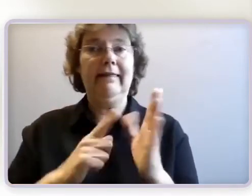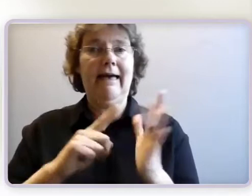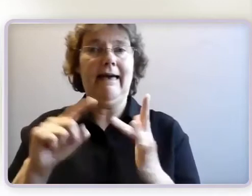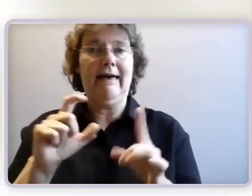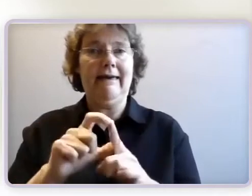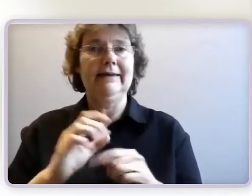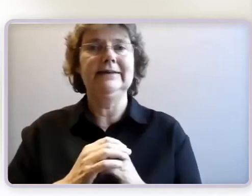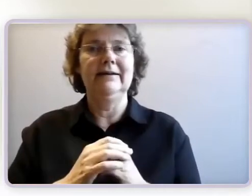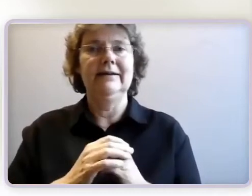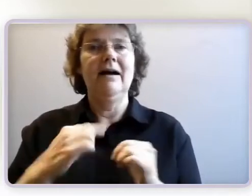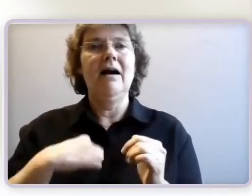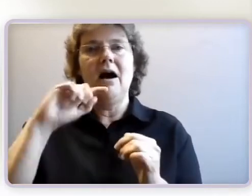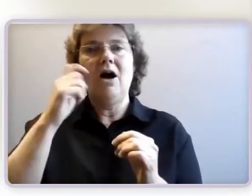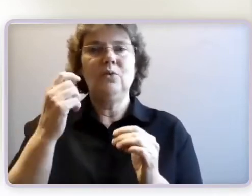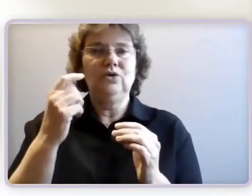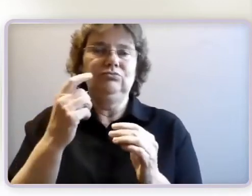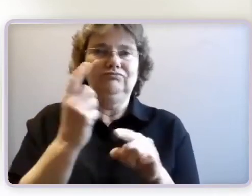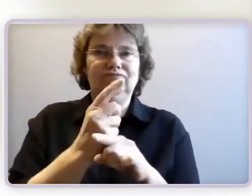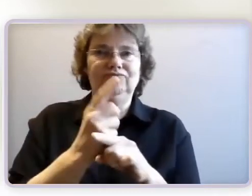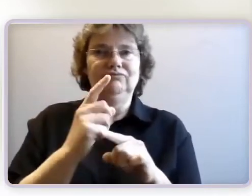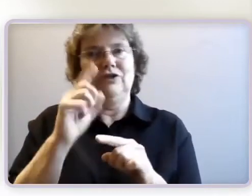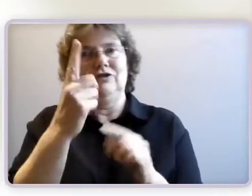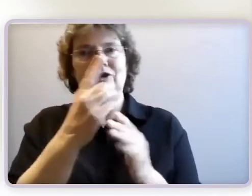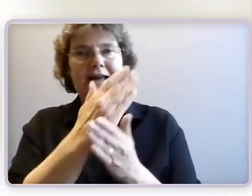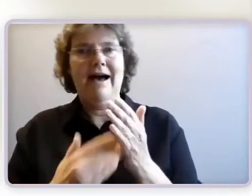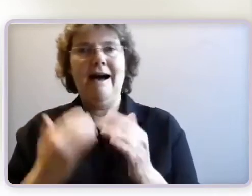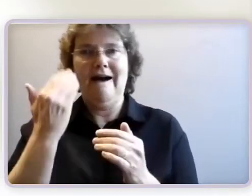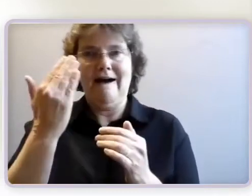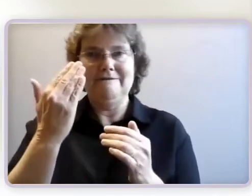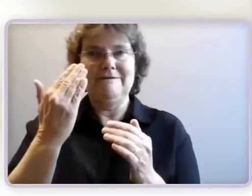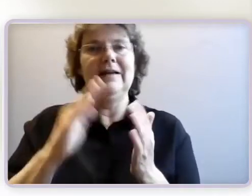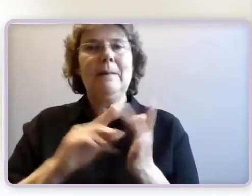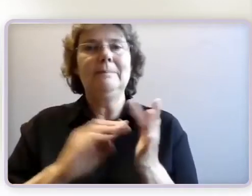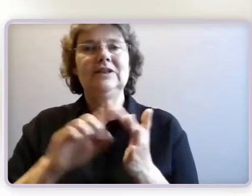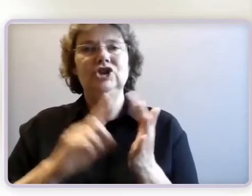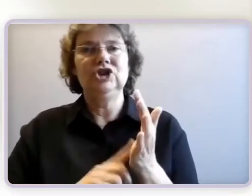half of this presentation and then Michelle will take over for the second half.